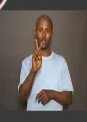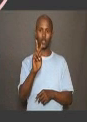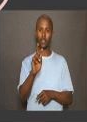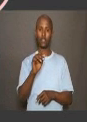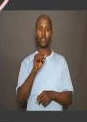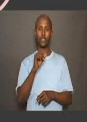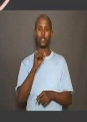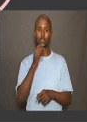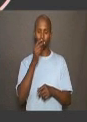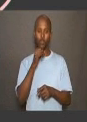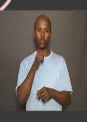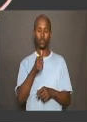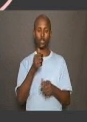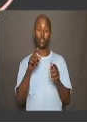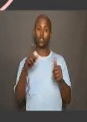origin?